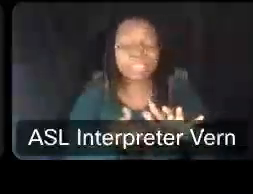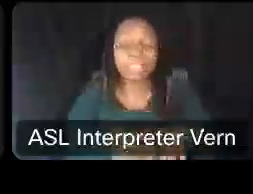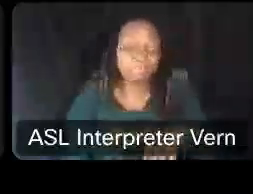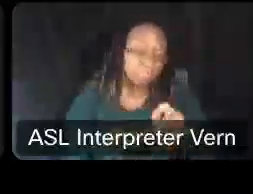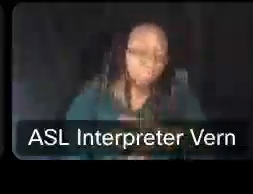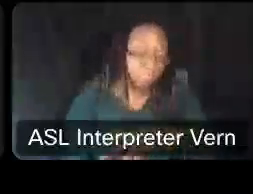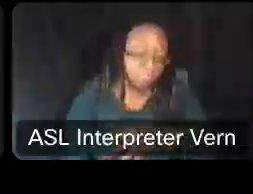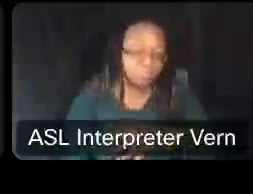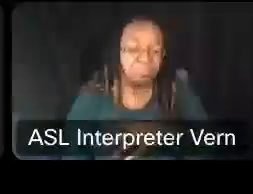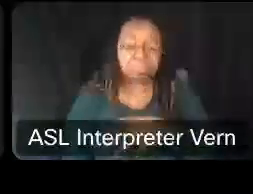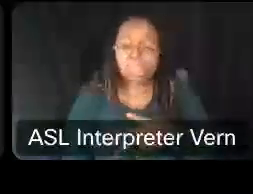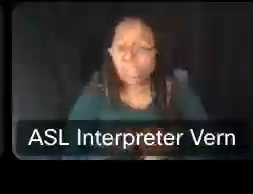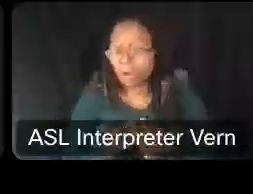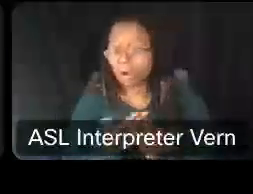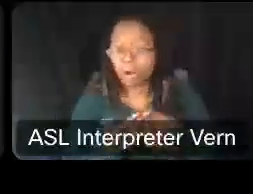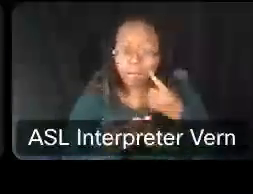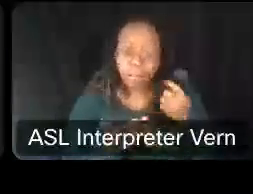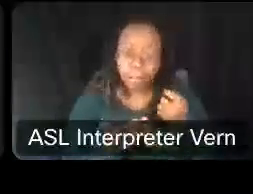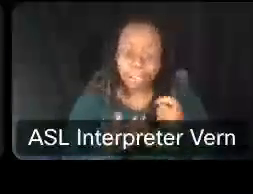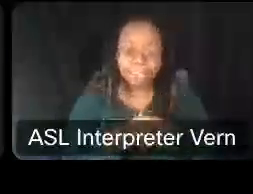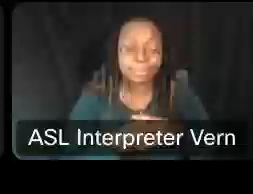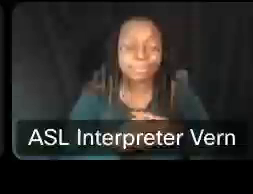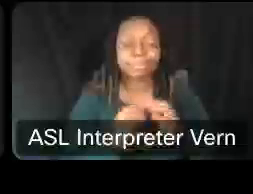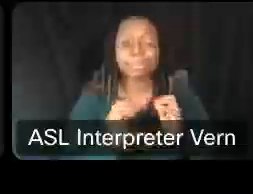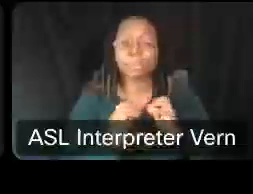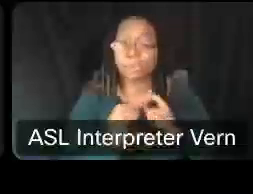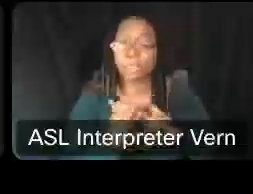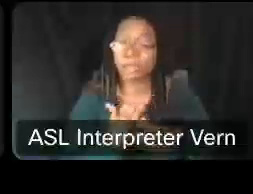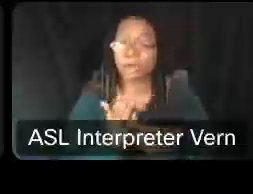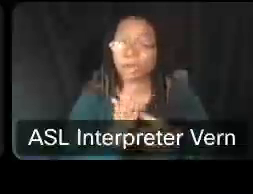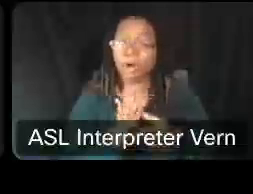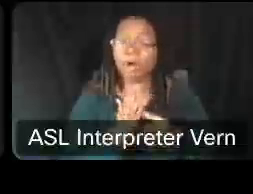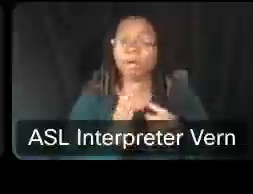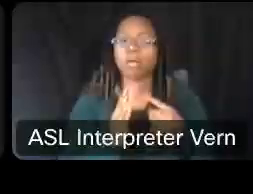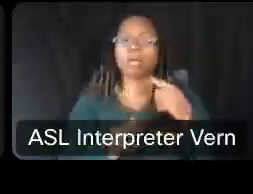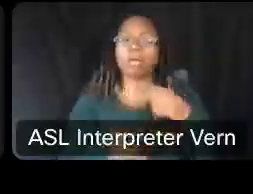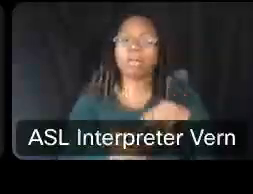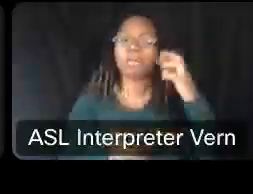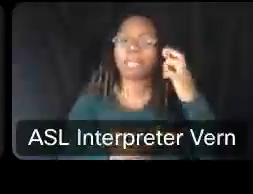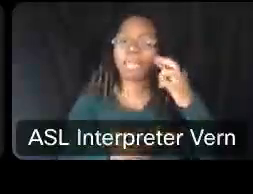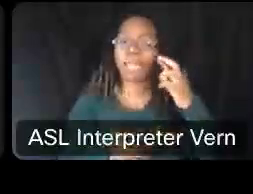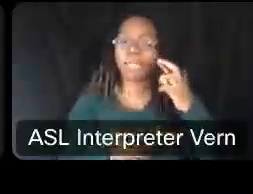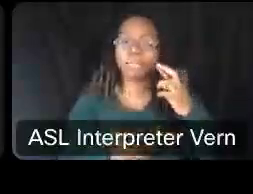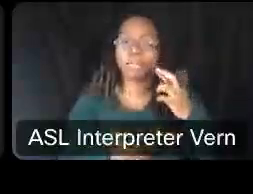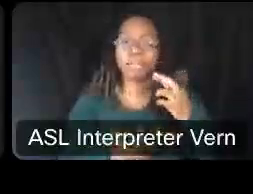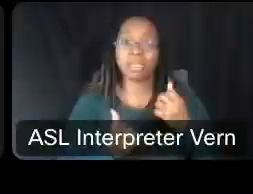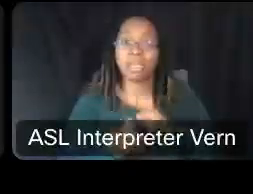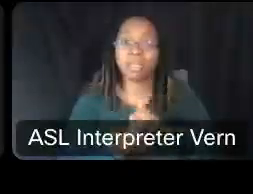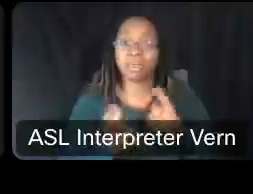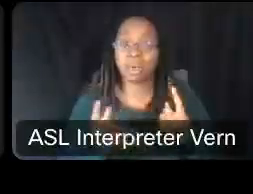talked about that for a little bit. And as the more they talked about it, what they realized is that one, everybody didn't want